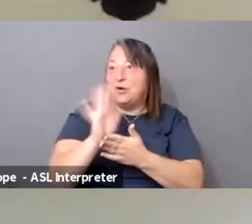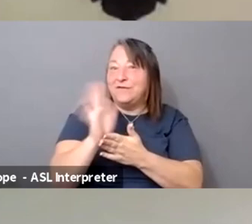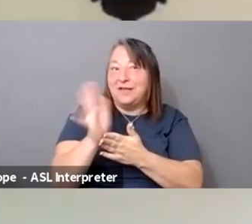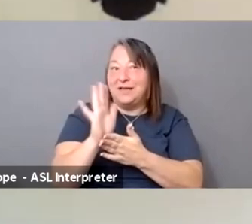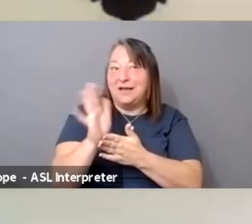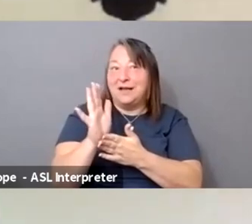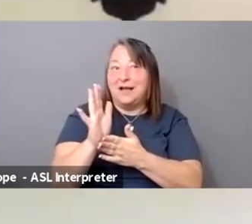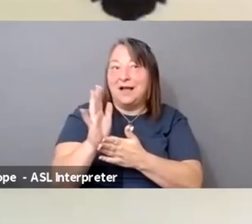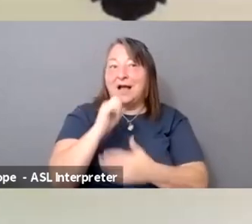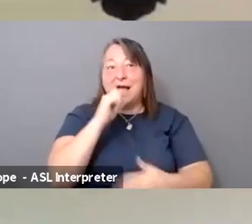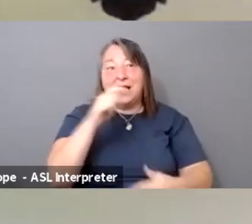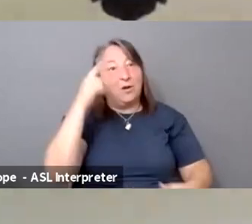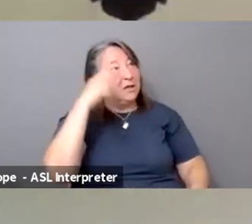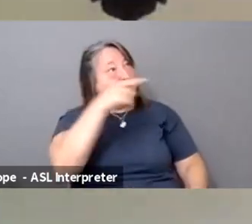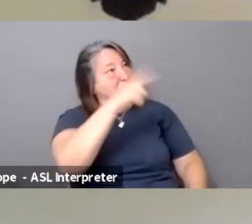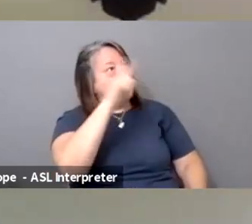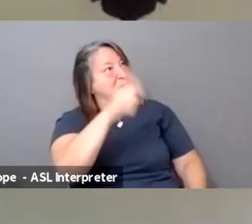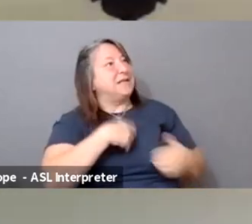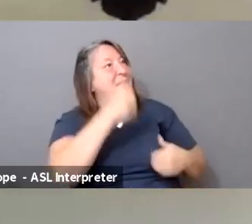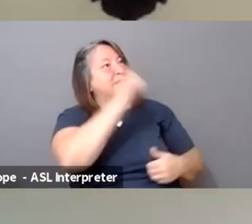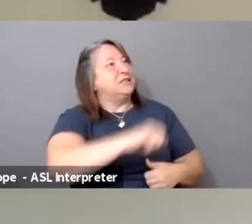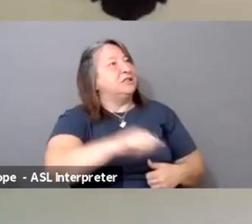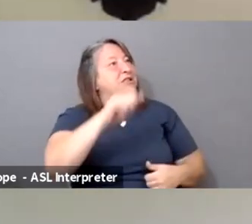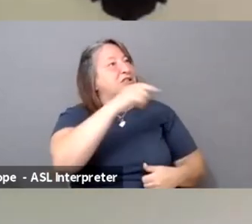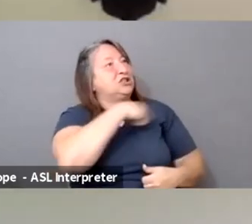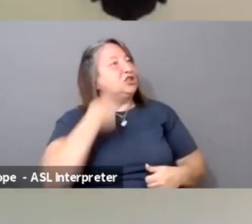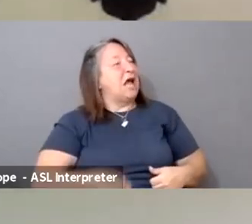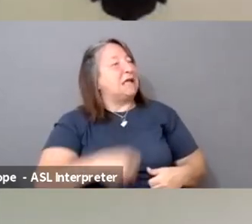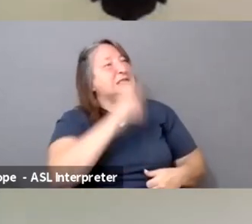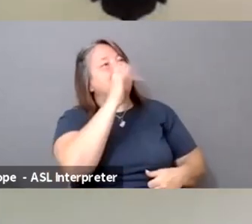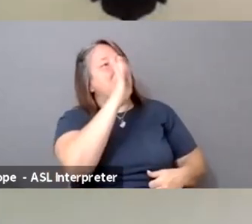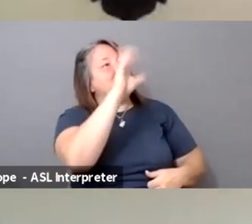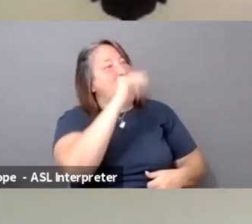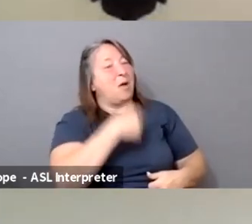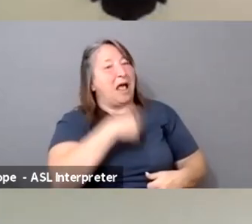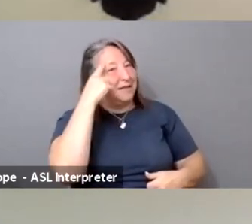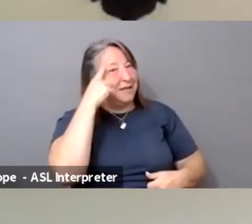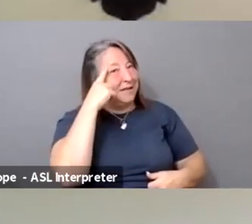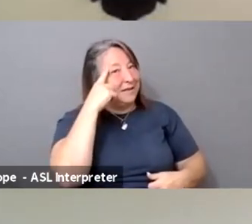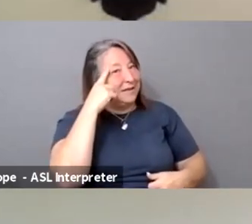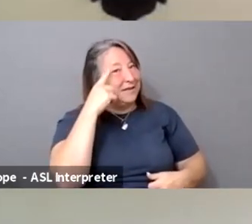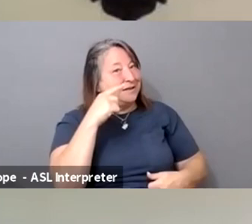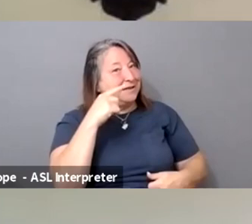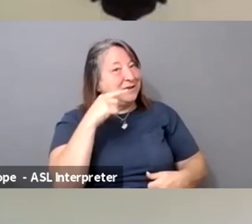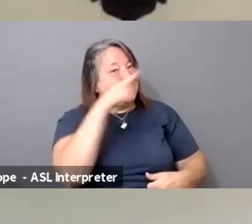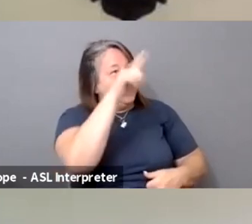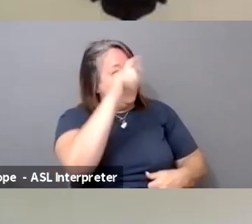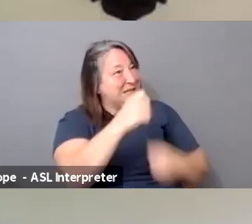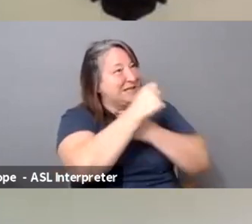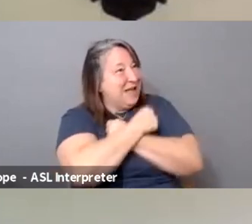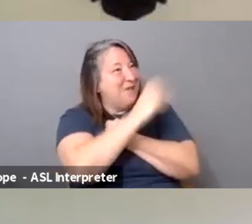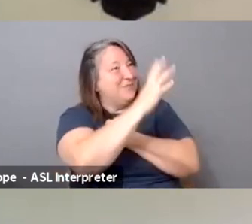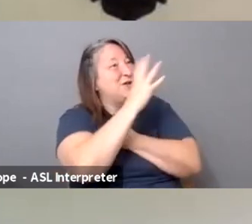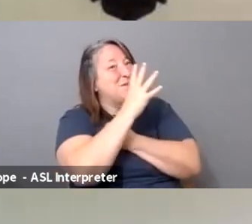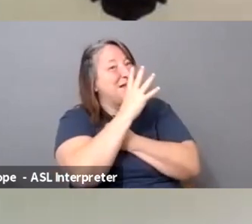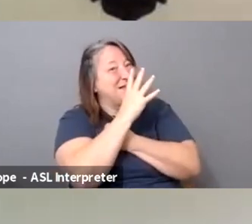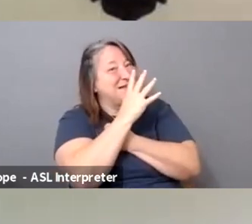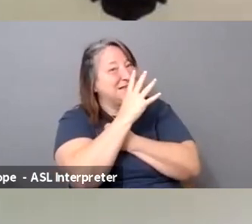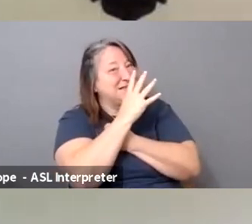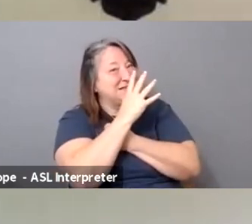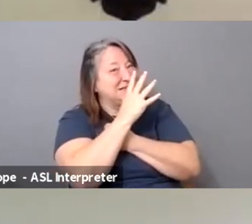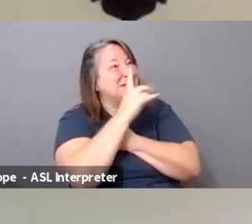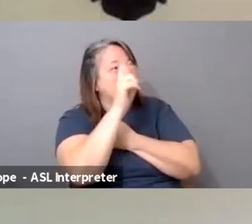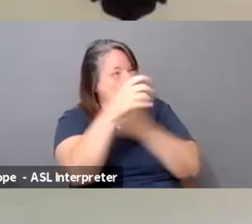automatically think, oh, you must have a Chinese mother. I automatically think, oh, you must love your mom. I mean, you must have a very